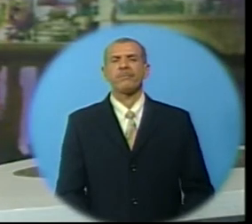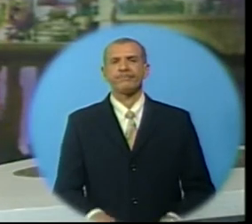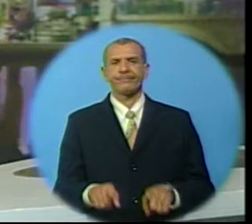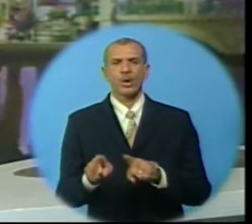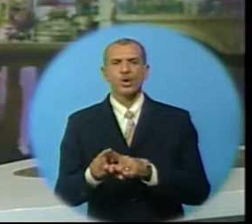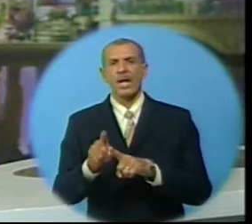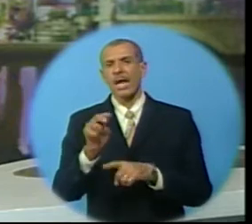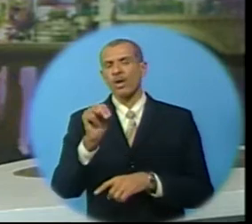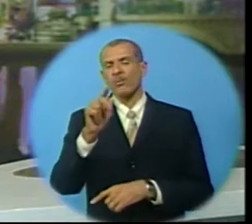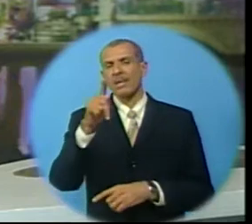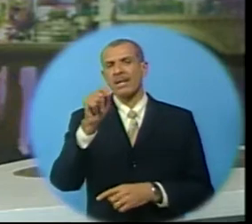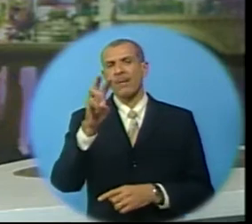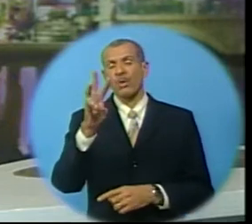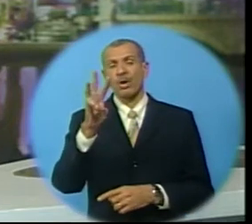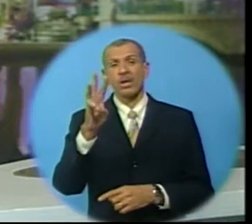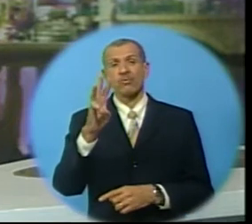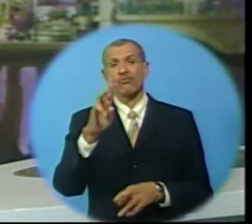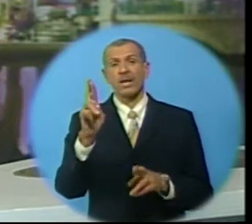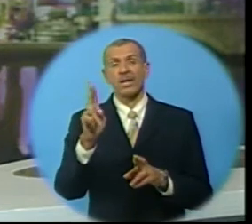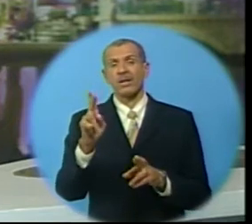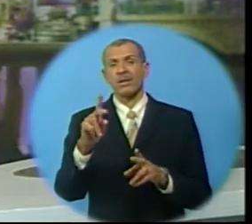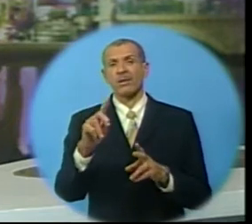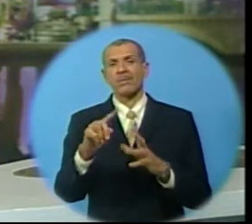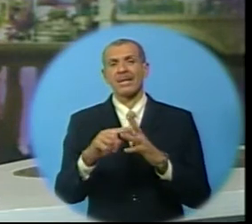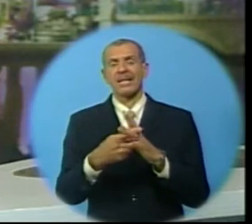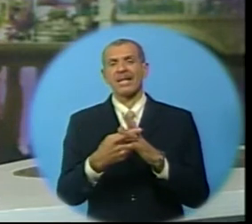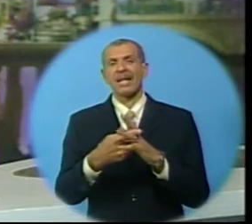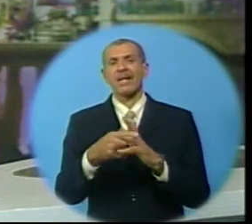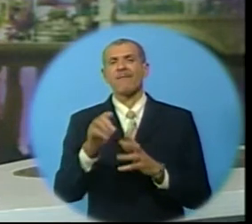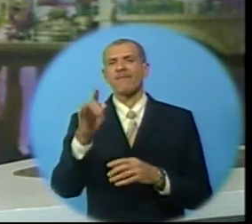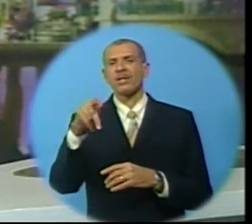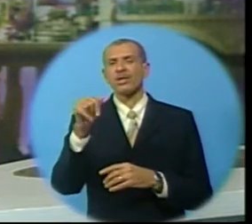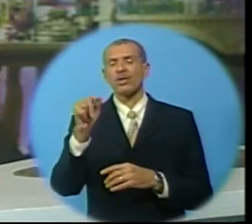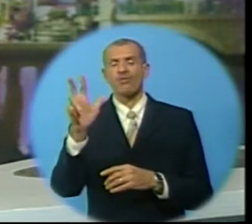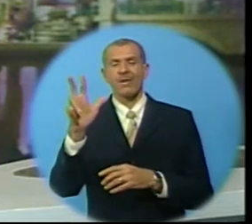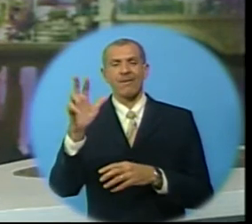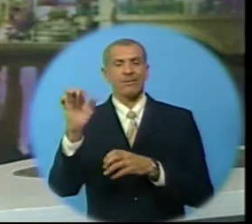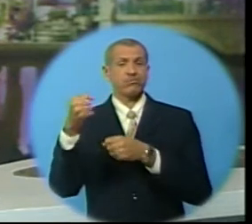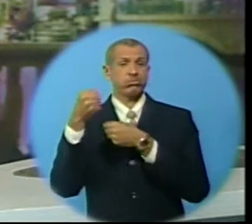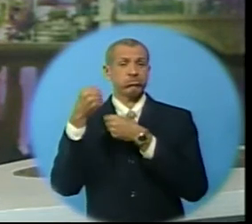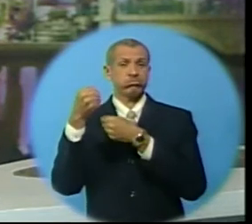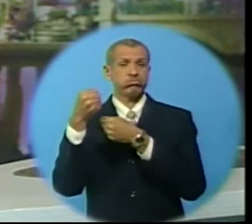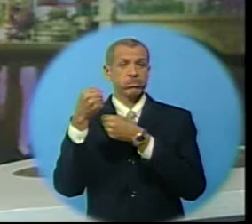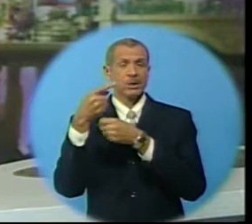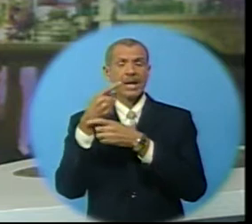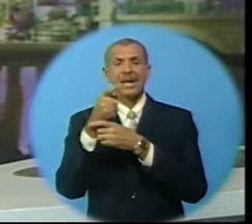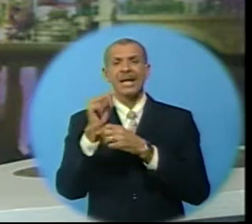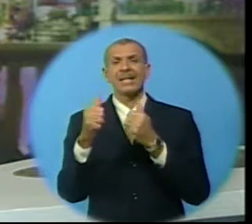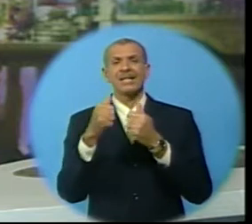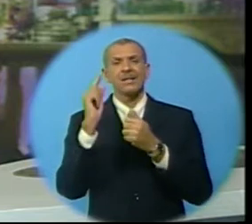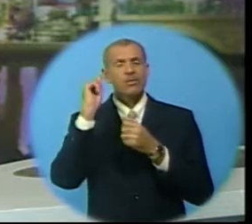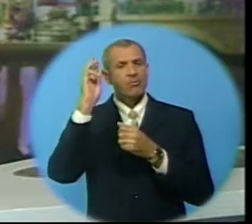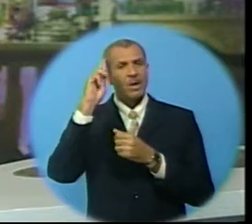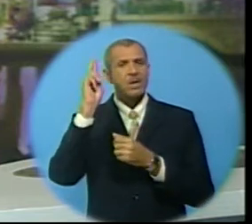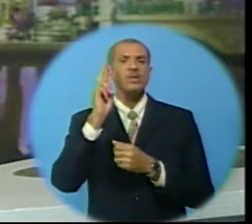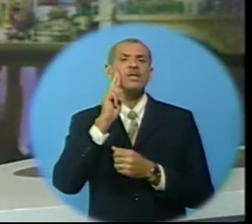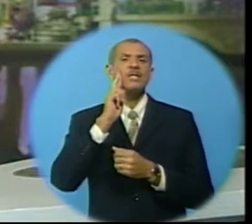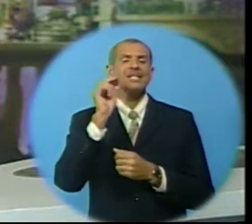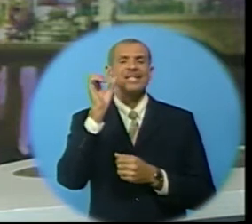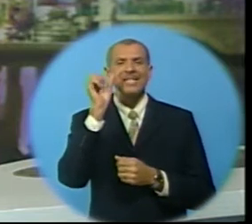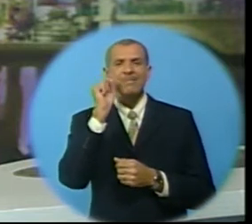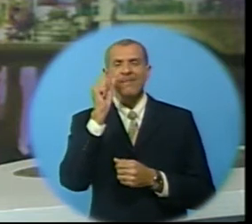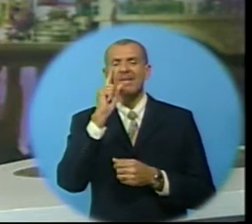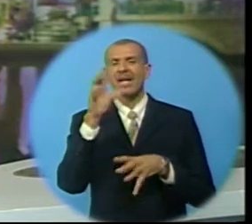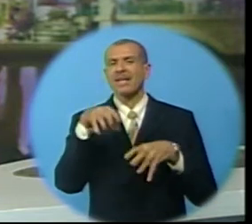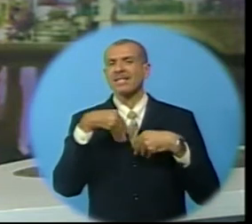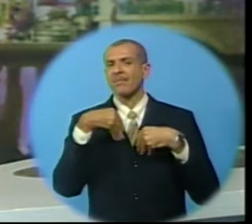the NUPW is ready to launch Phase 3 of its industrial action. Acting General Secretary Roslyn Smith, while